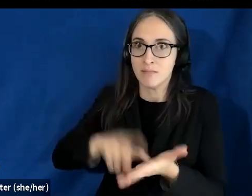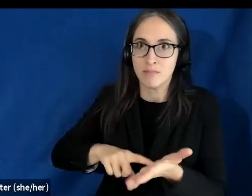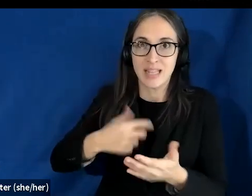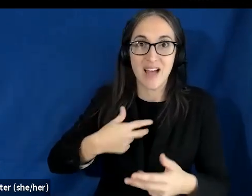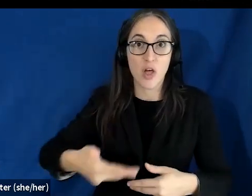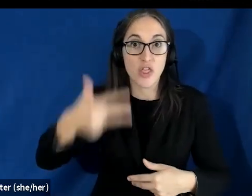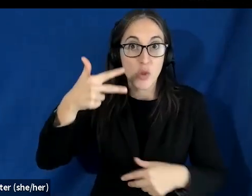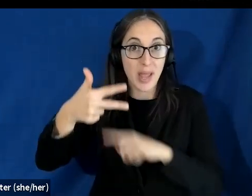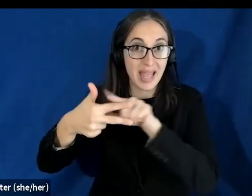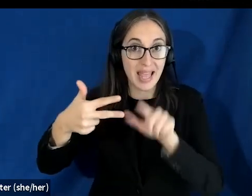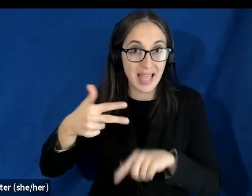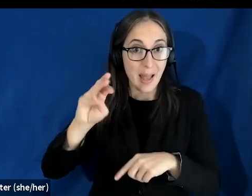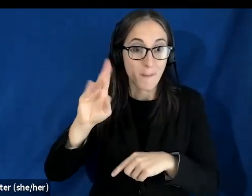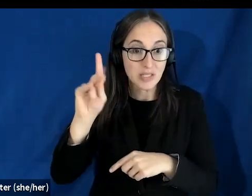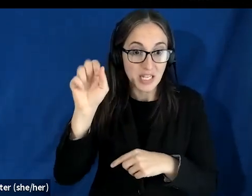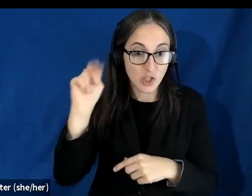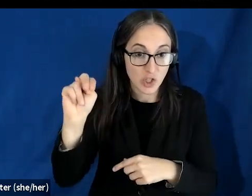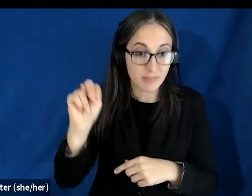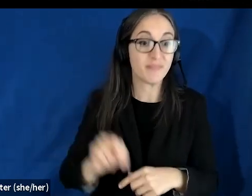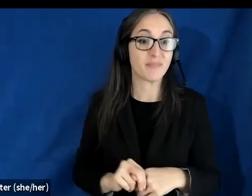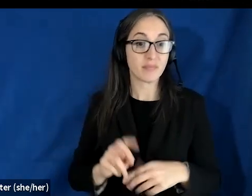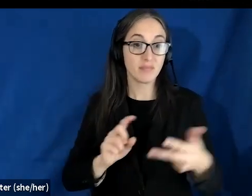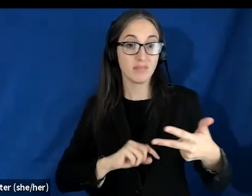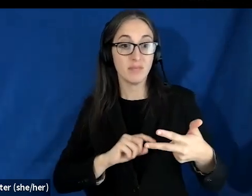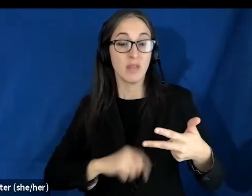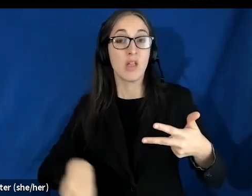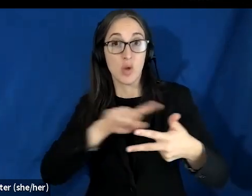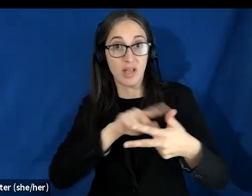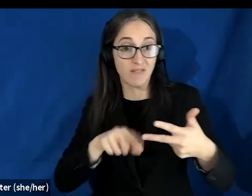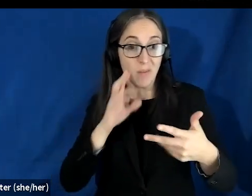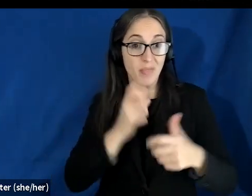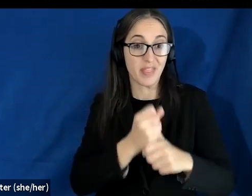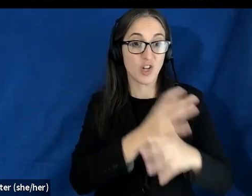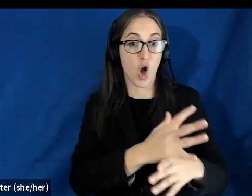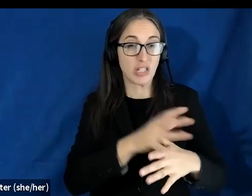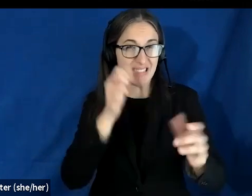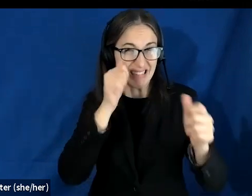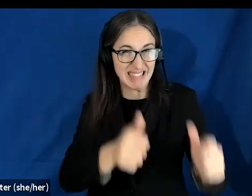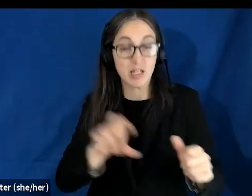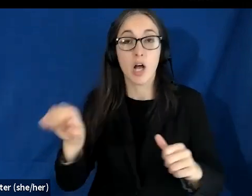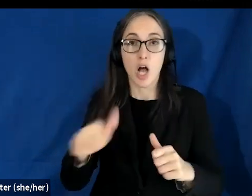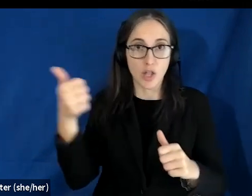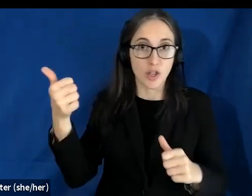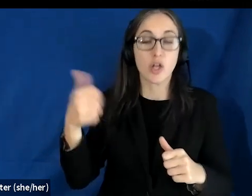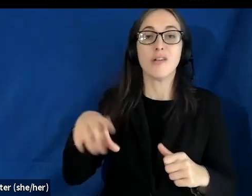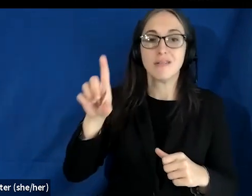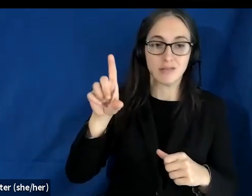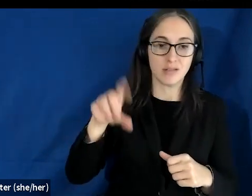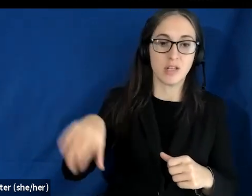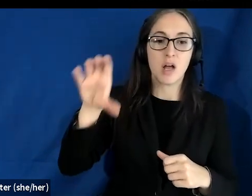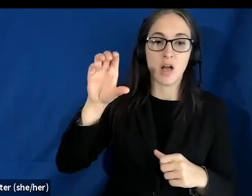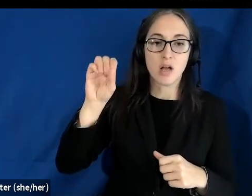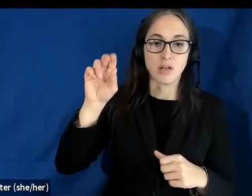caused Stargardt, and the third one causes cone-rod dystrophy. You can also put this in the chat. Cone-rod